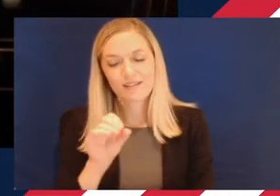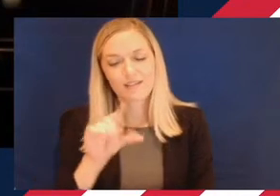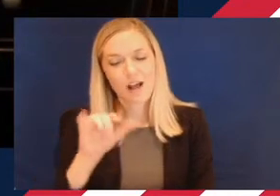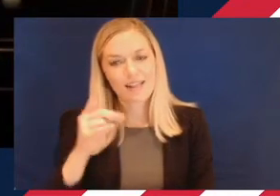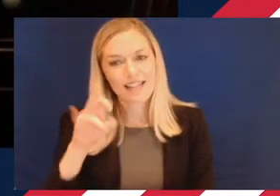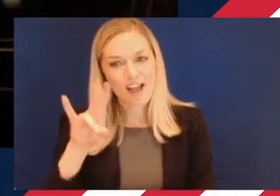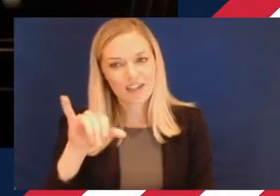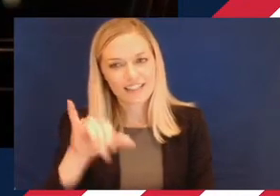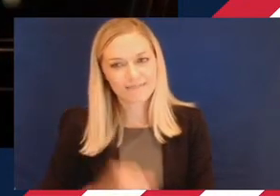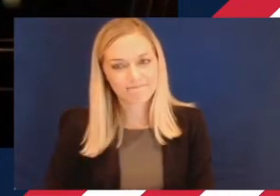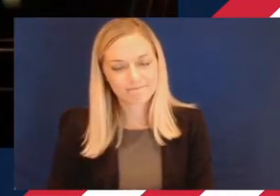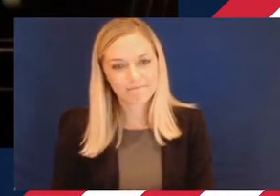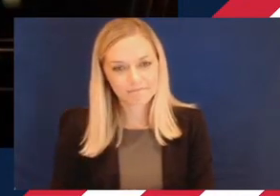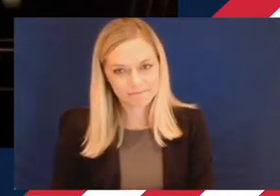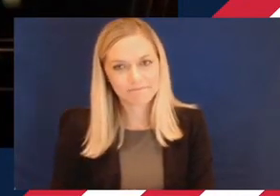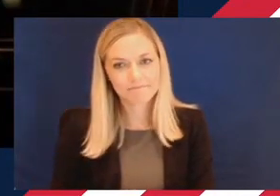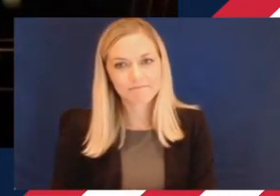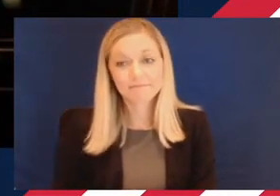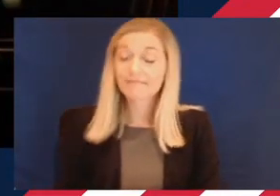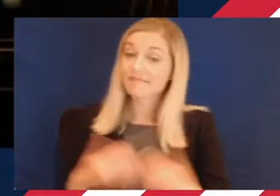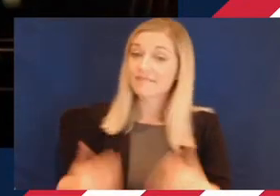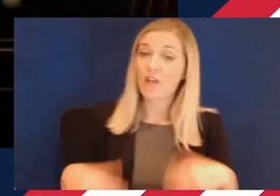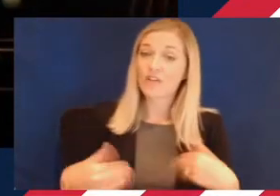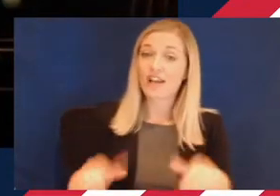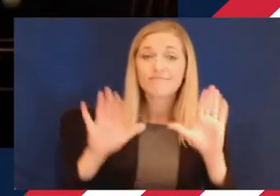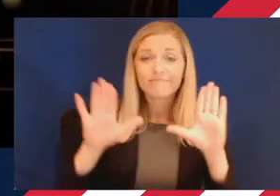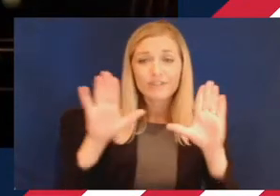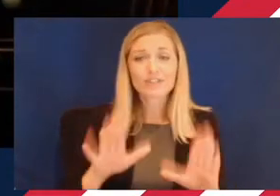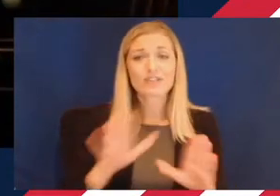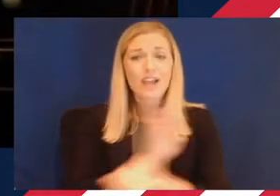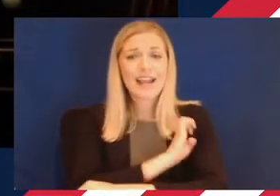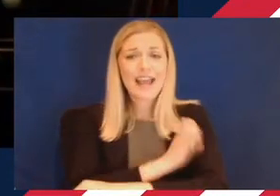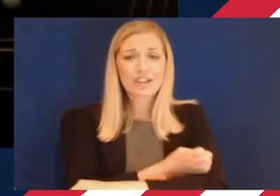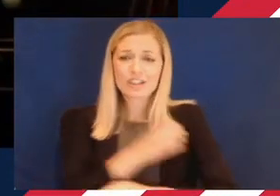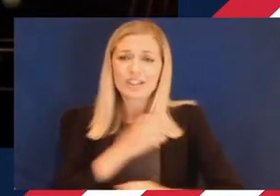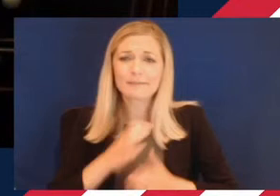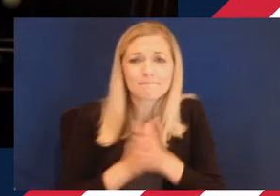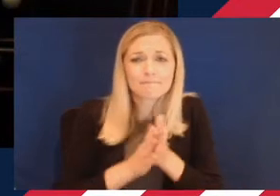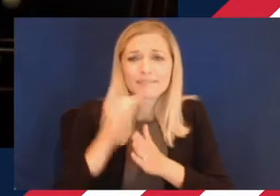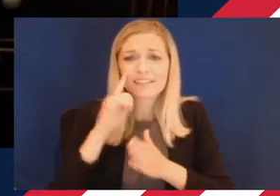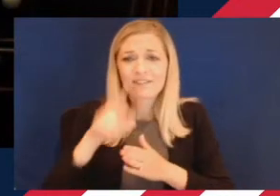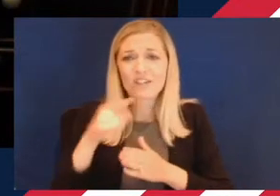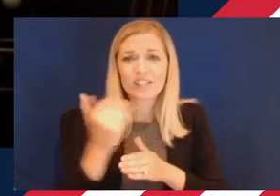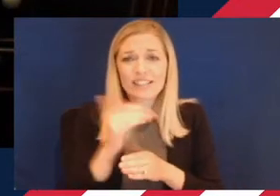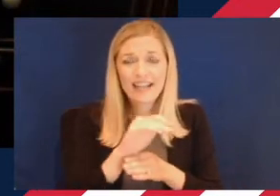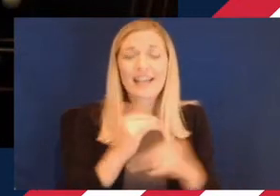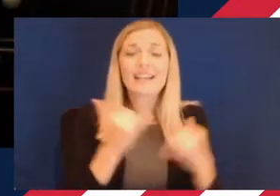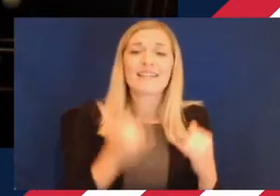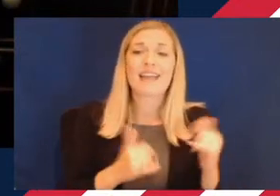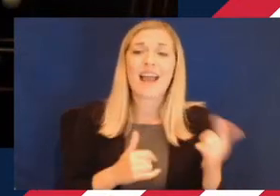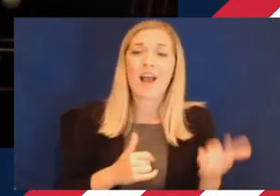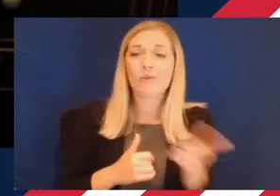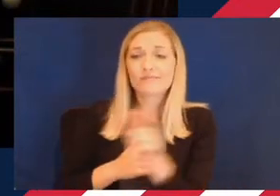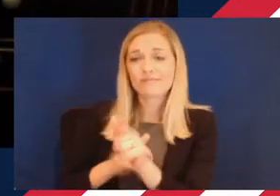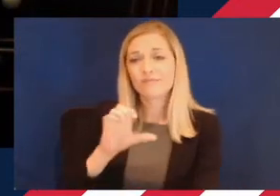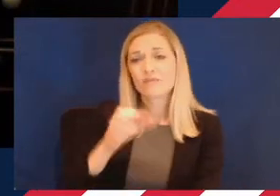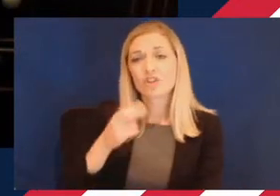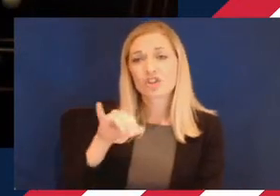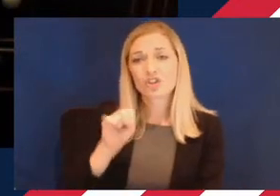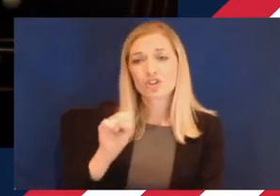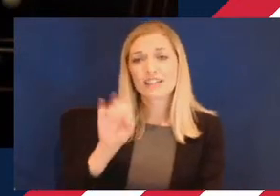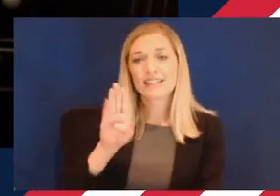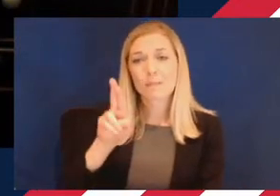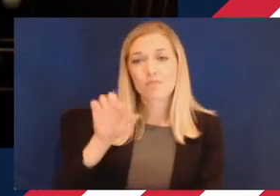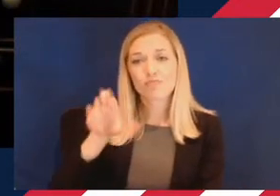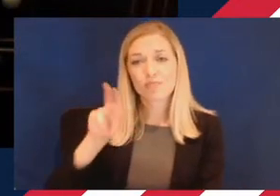All right, that's great energy for this evening. Now we'll hear from Chris Brown. Chris is a nursing home